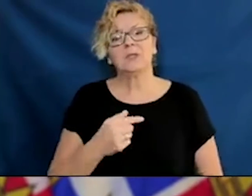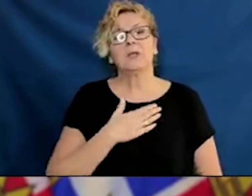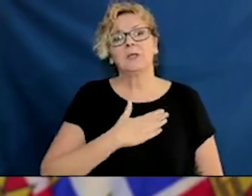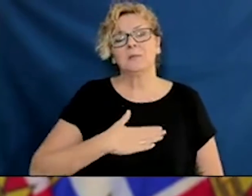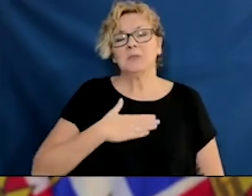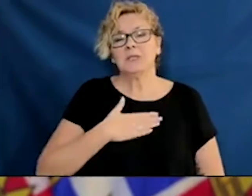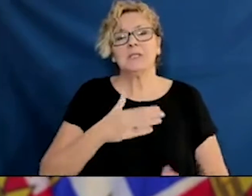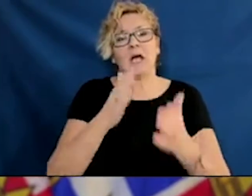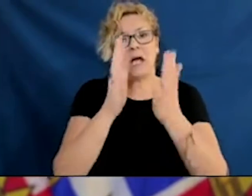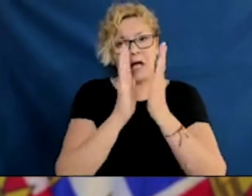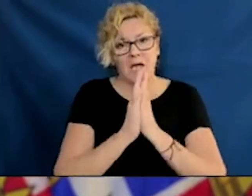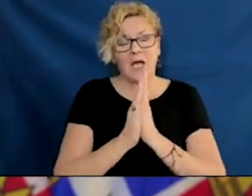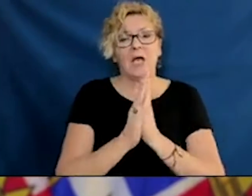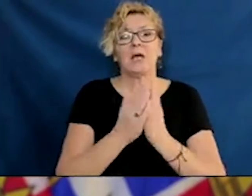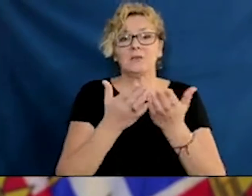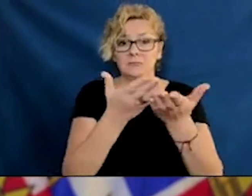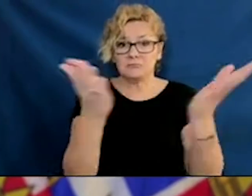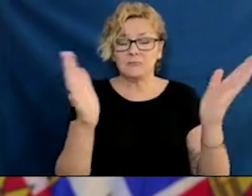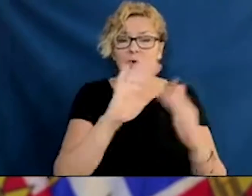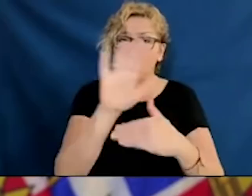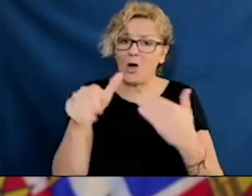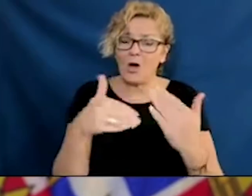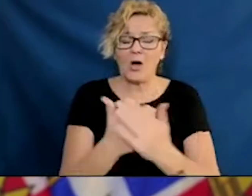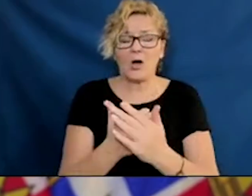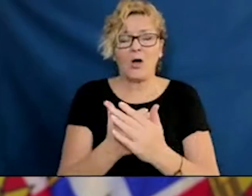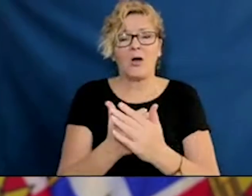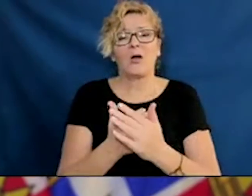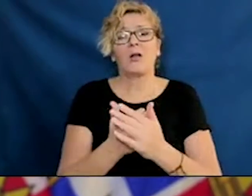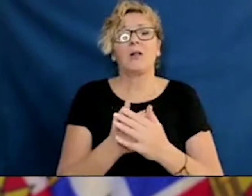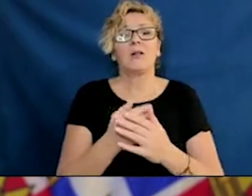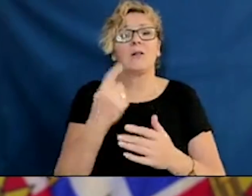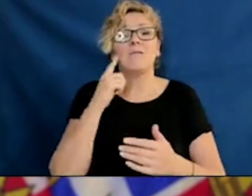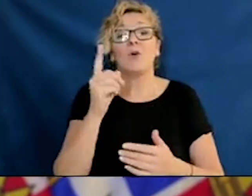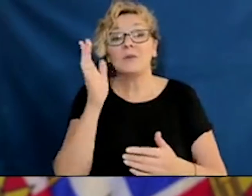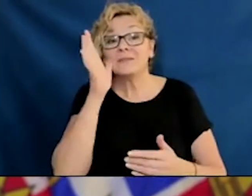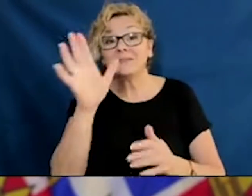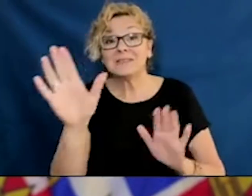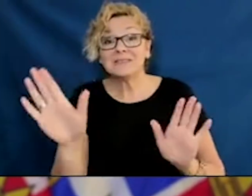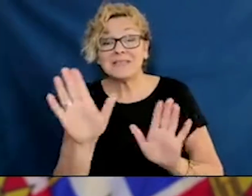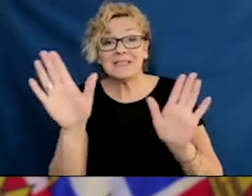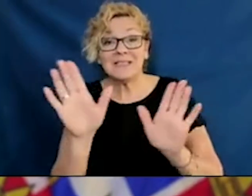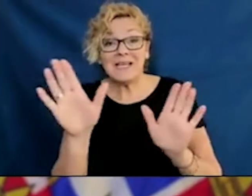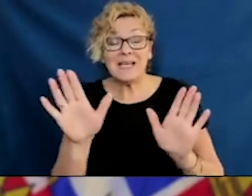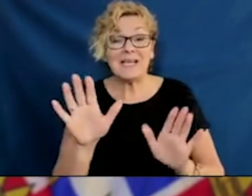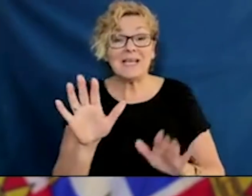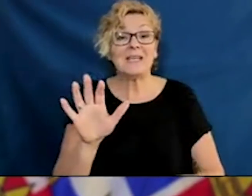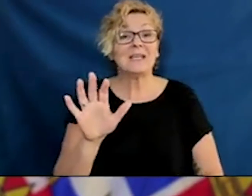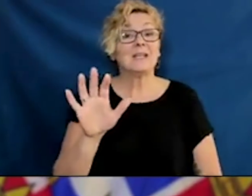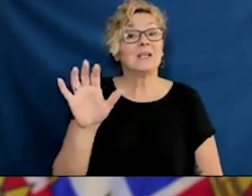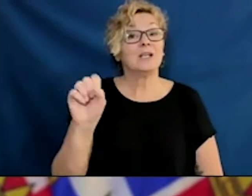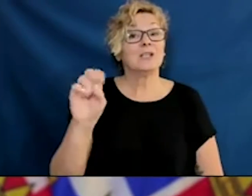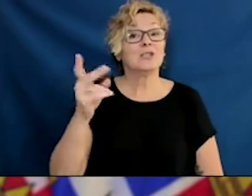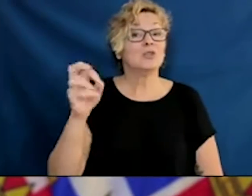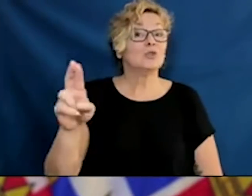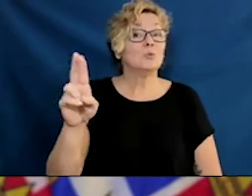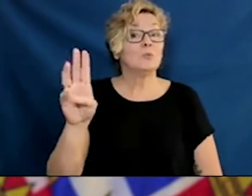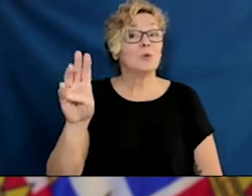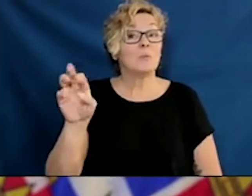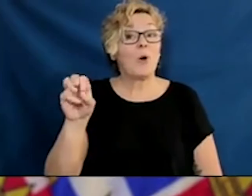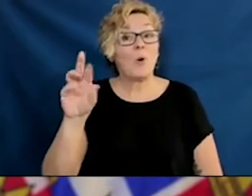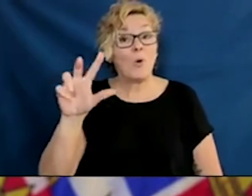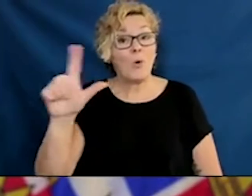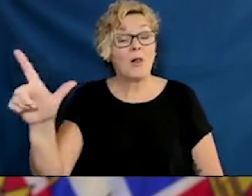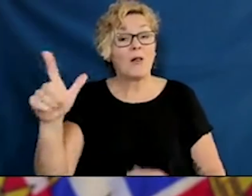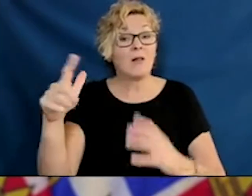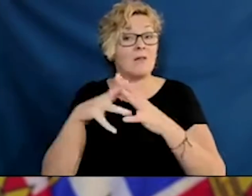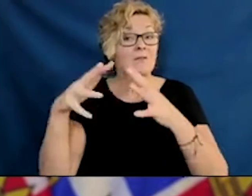now, hold off on the Super Bowl celebrations this year. You should not be planning, whether it's at home,